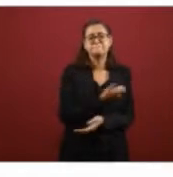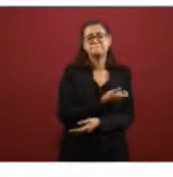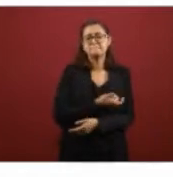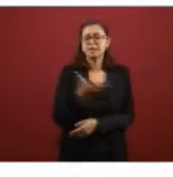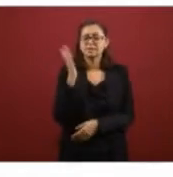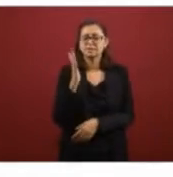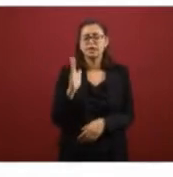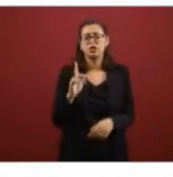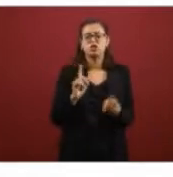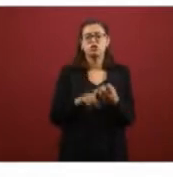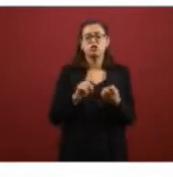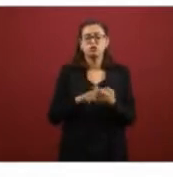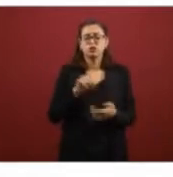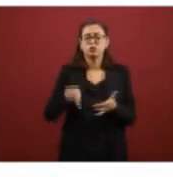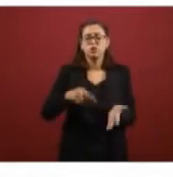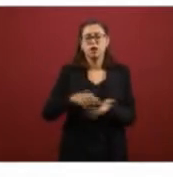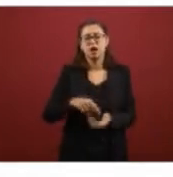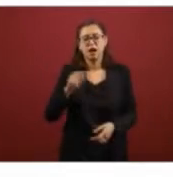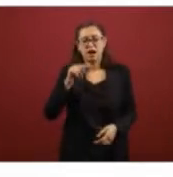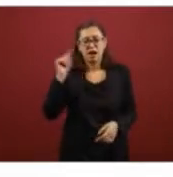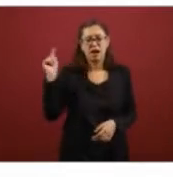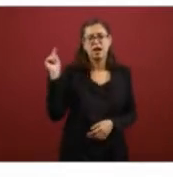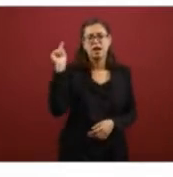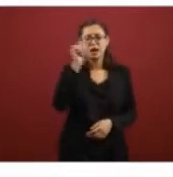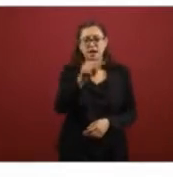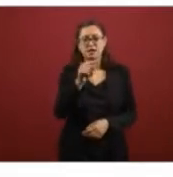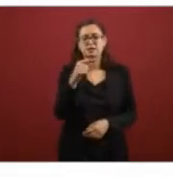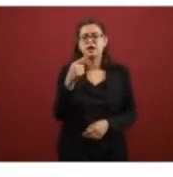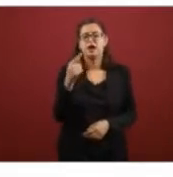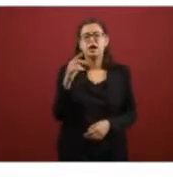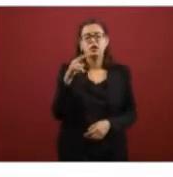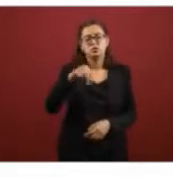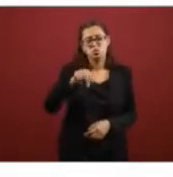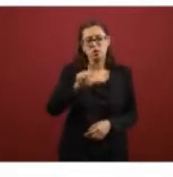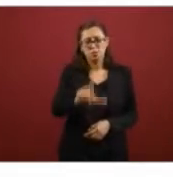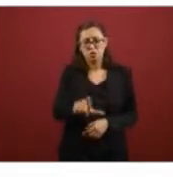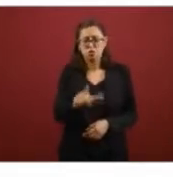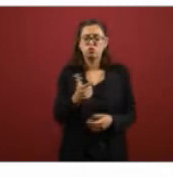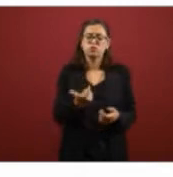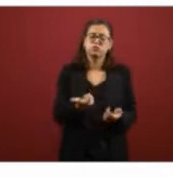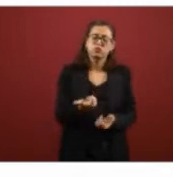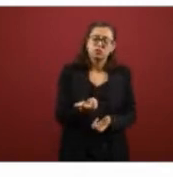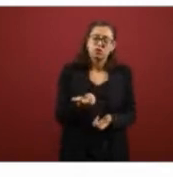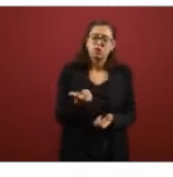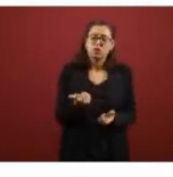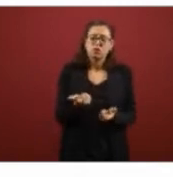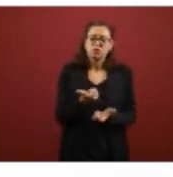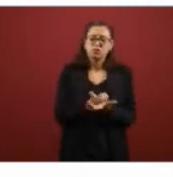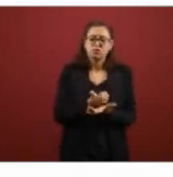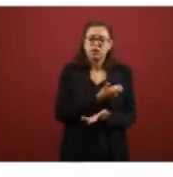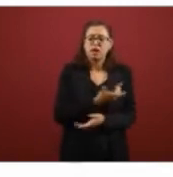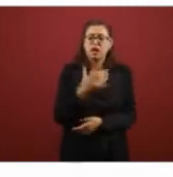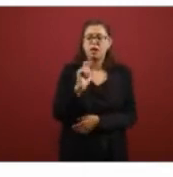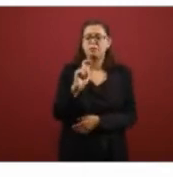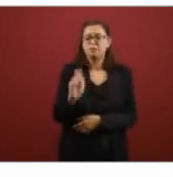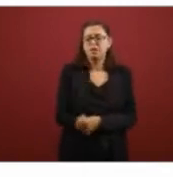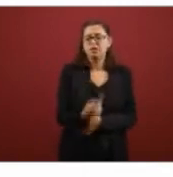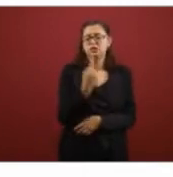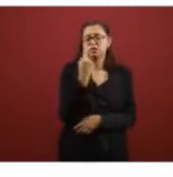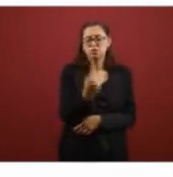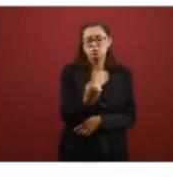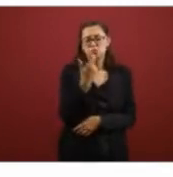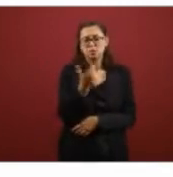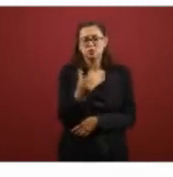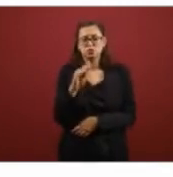was Orsan del Norte, and public price is